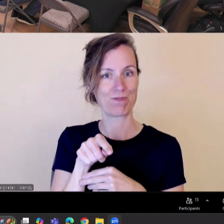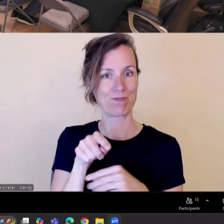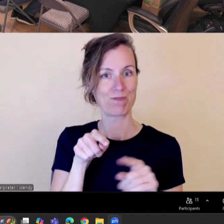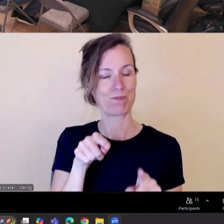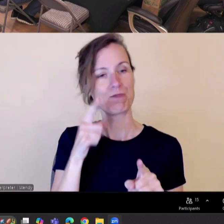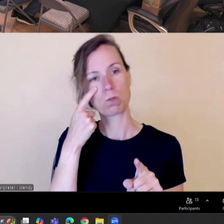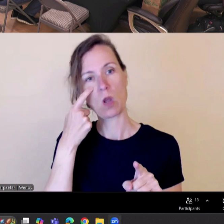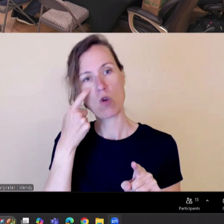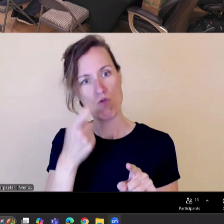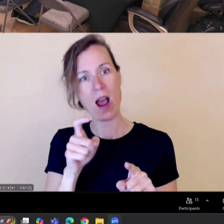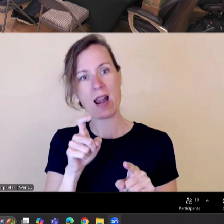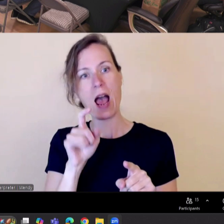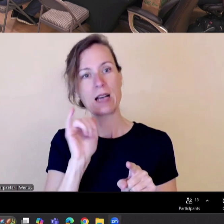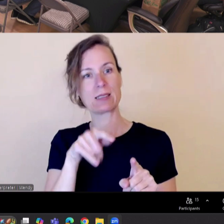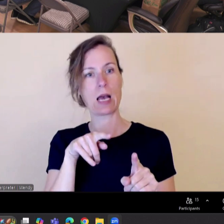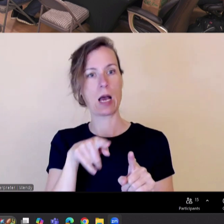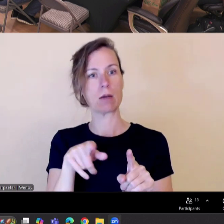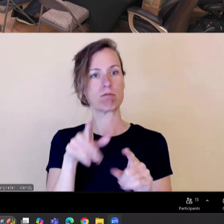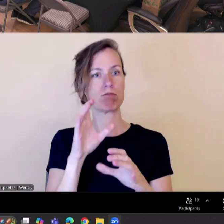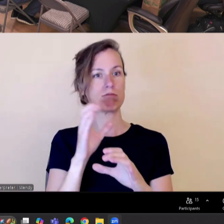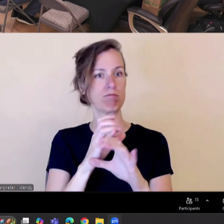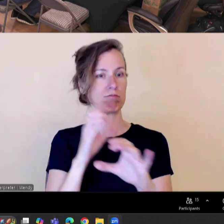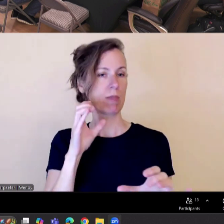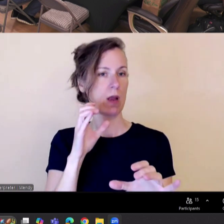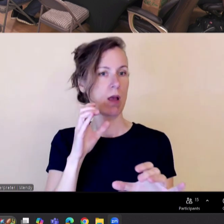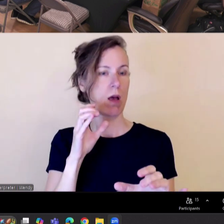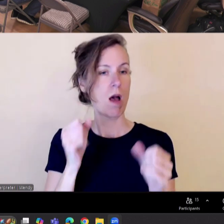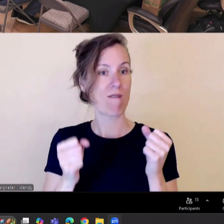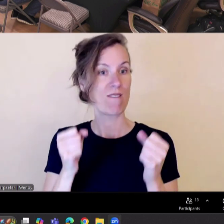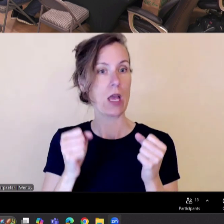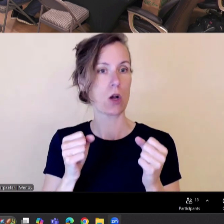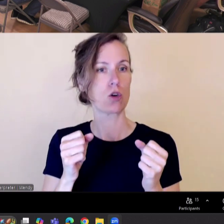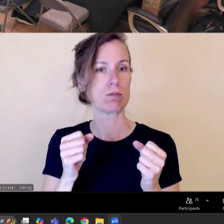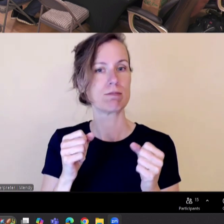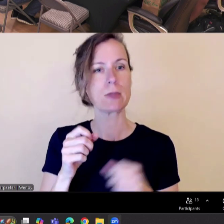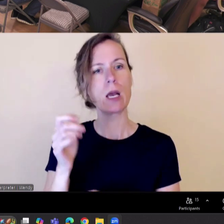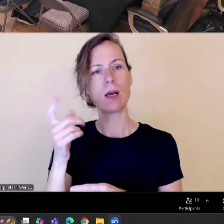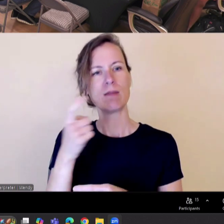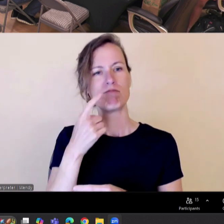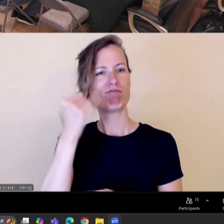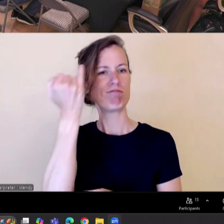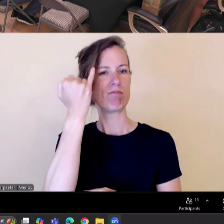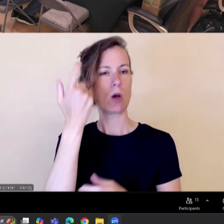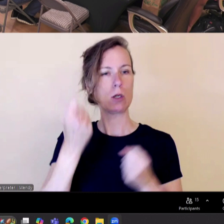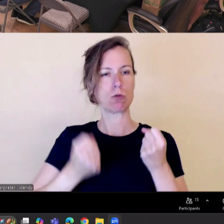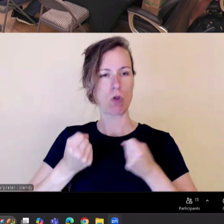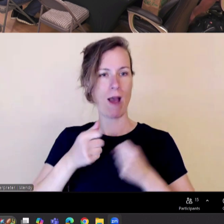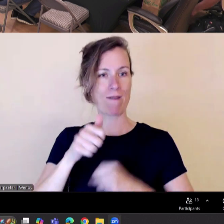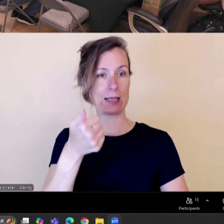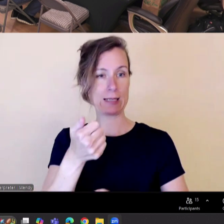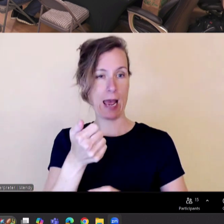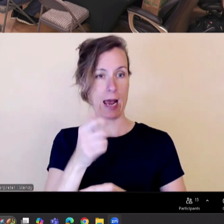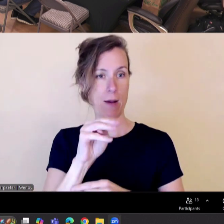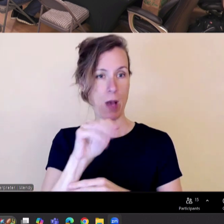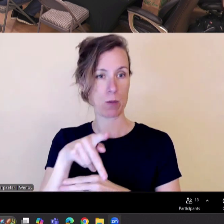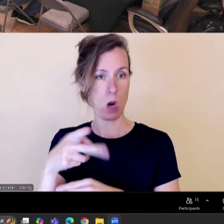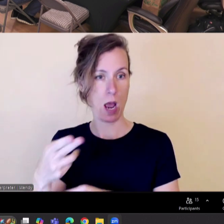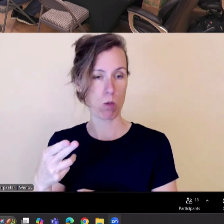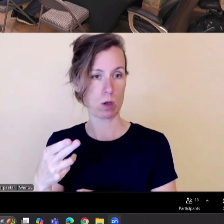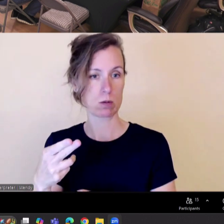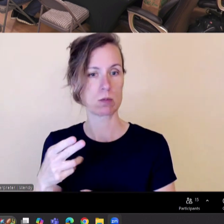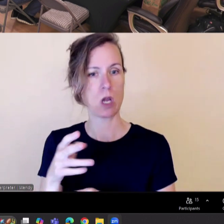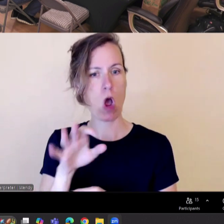recognize that a vehicle traveling at 10 miles per hour with a friction coefficient of